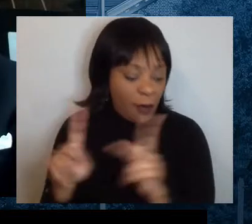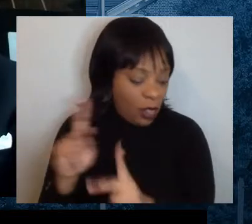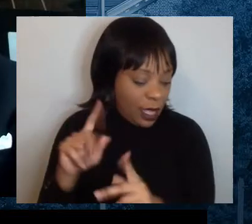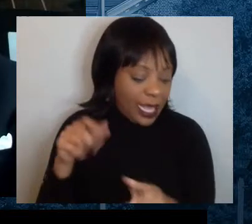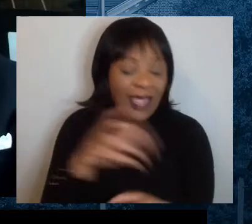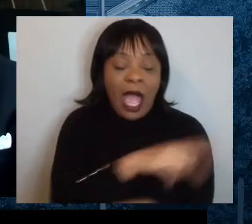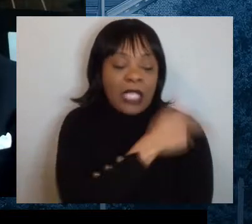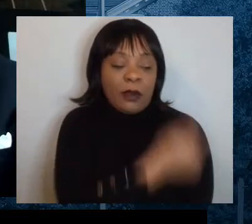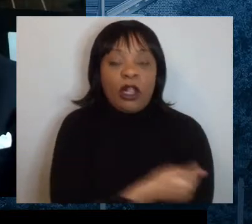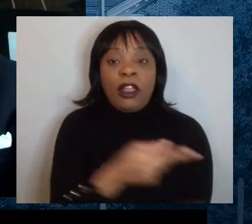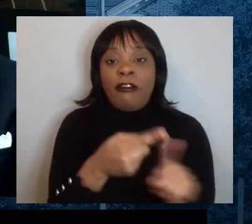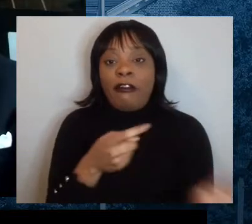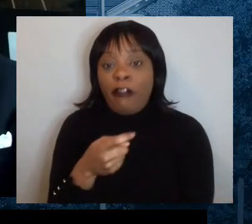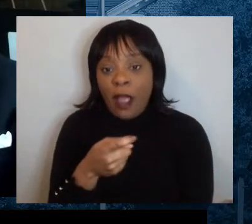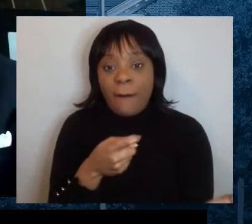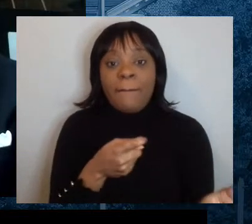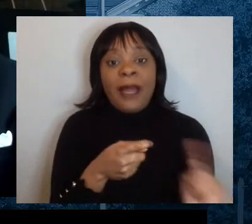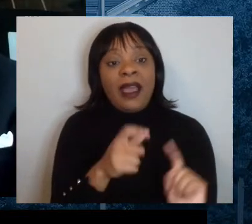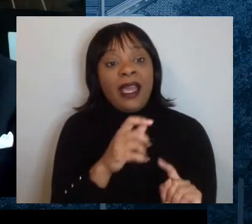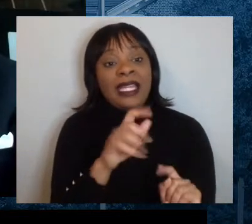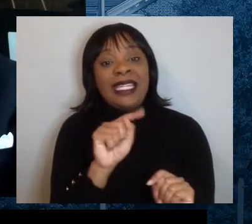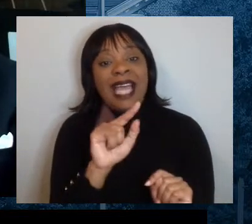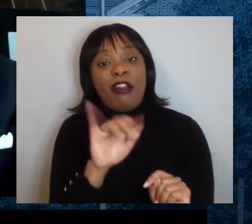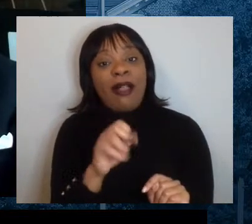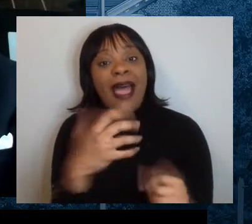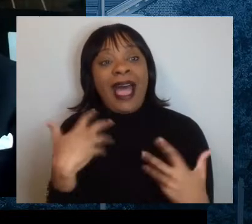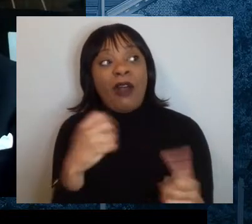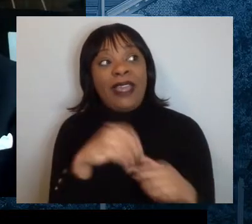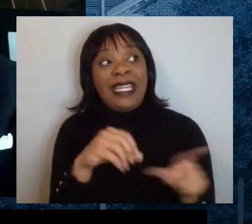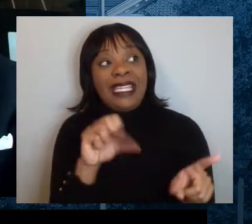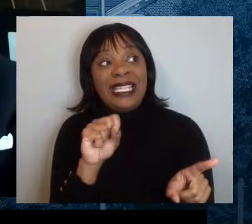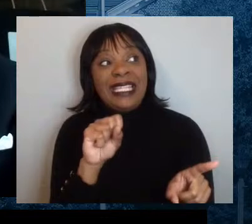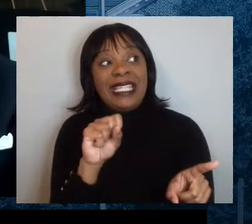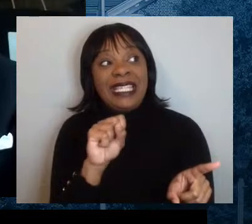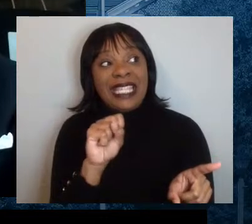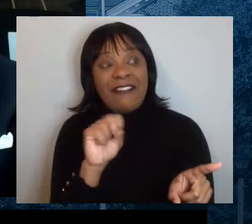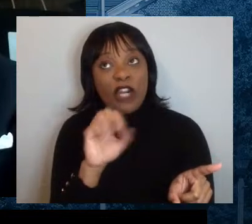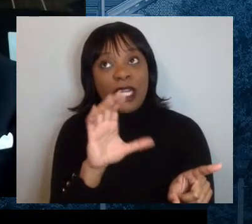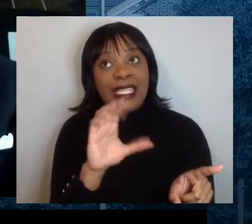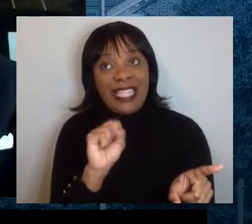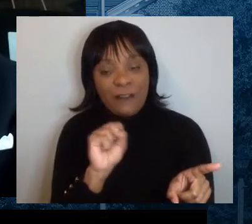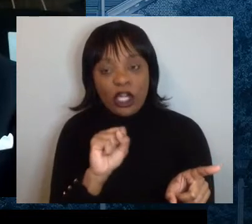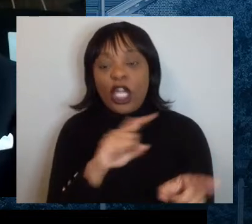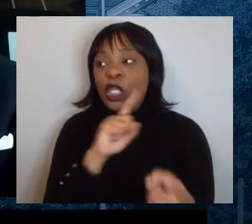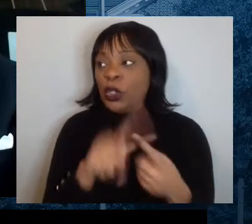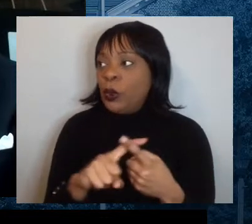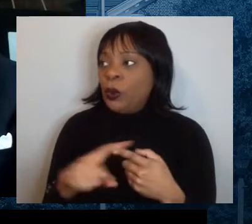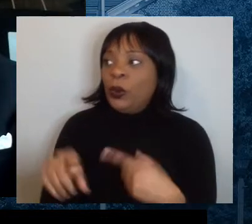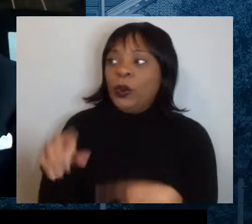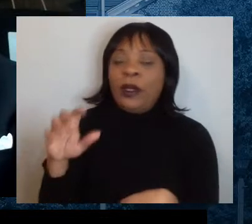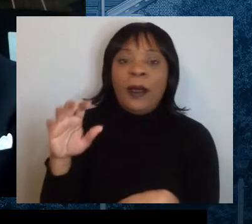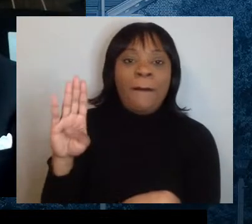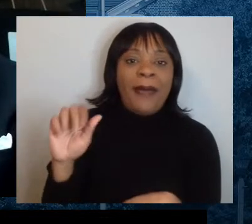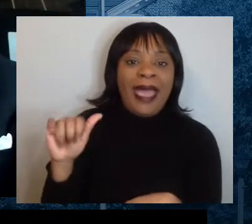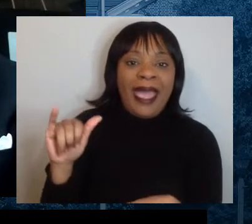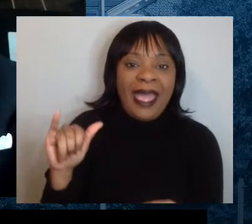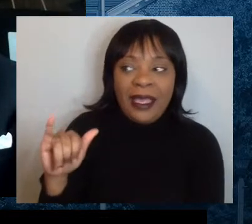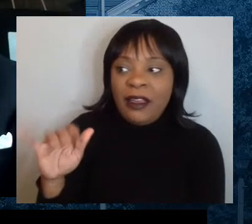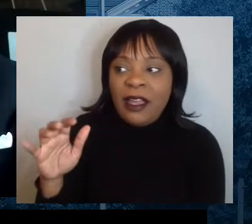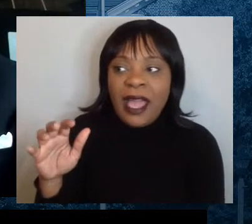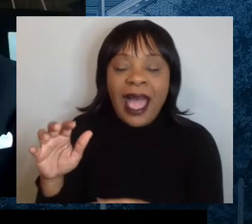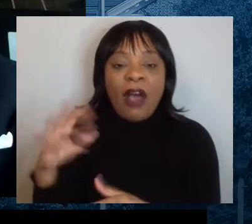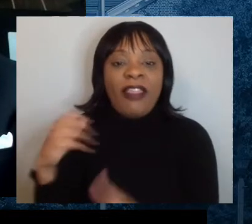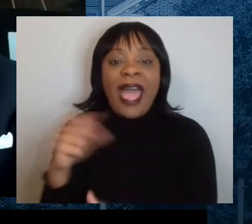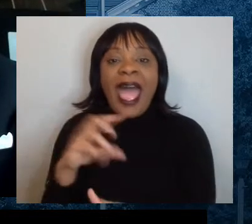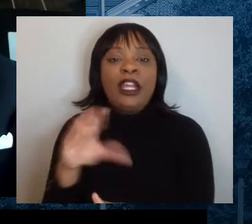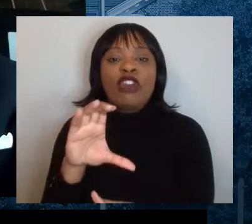Tidal Health over in Seaford to BB Bay Health all the way up to Christiana Care. Yesterday,